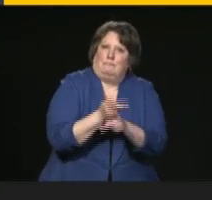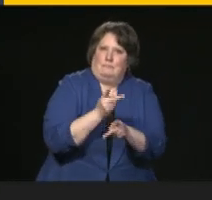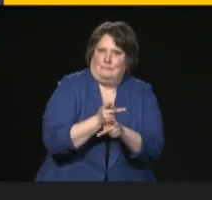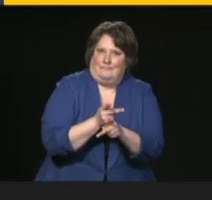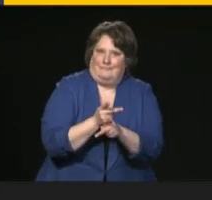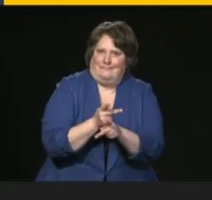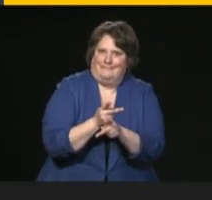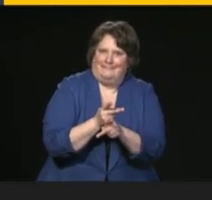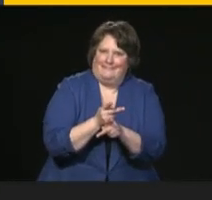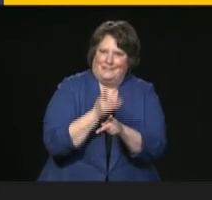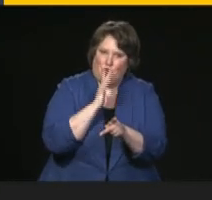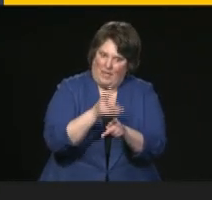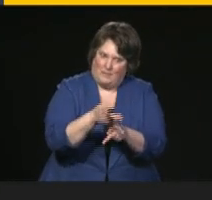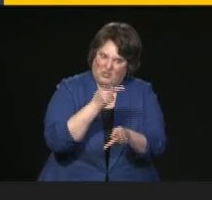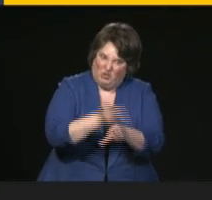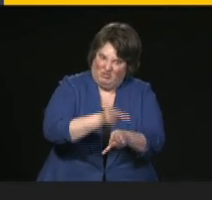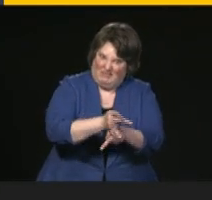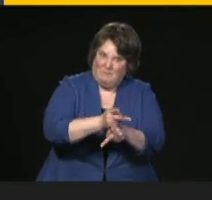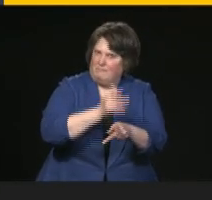important.